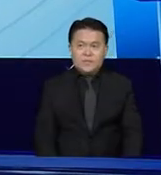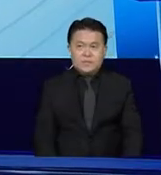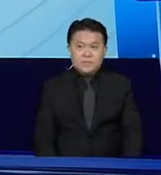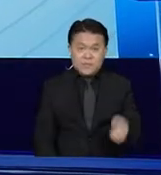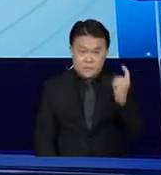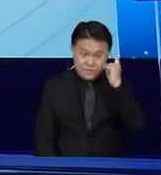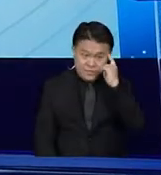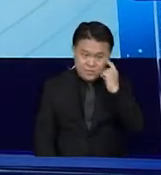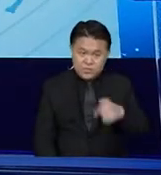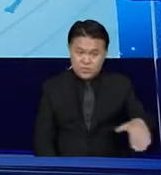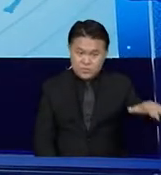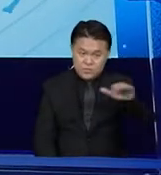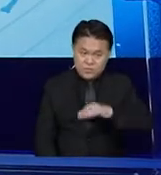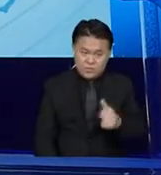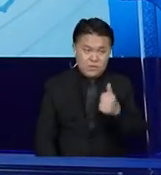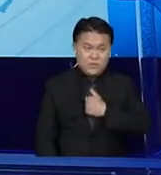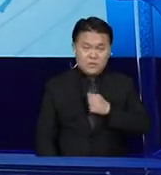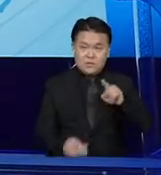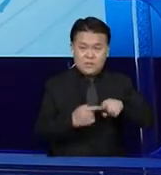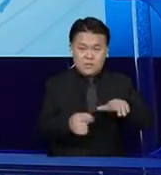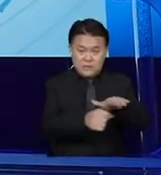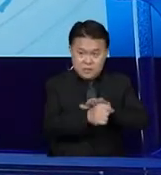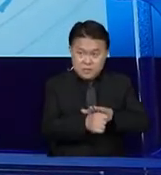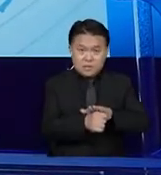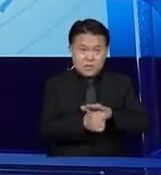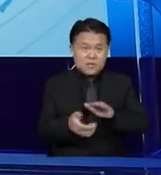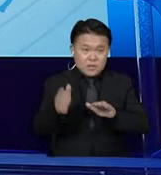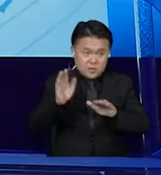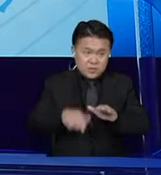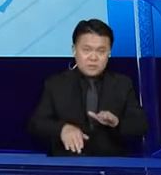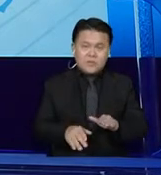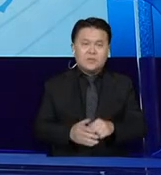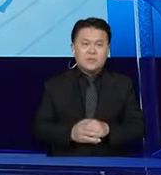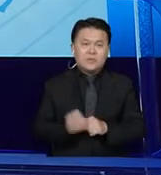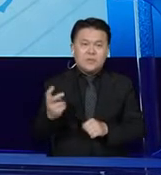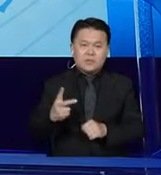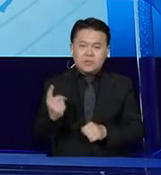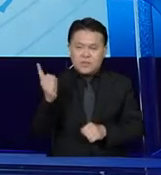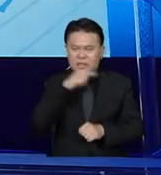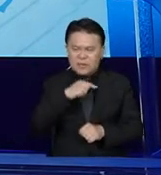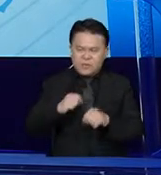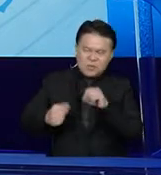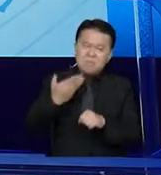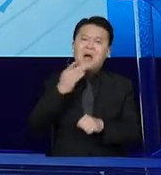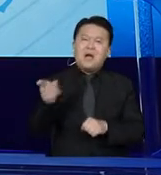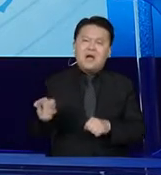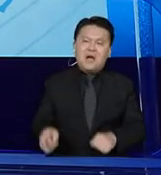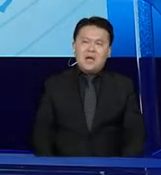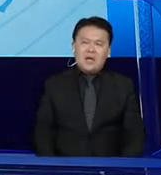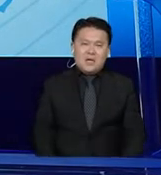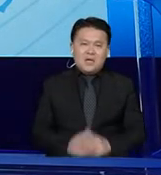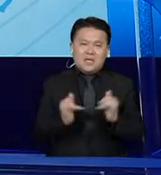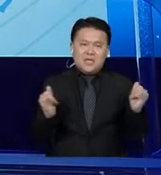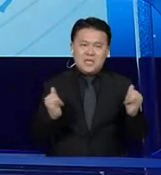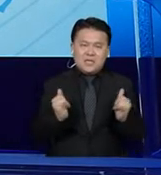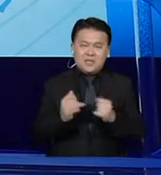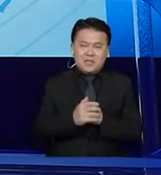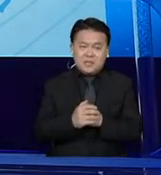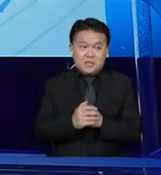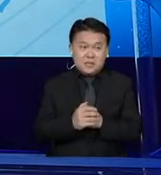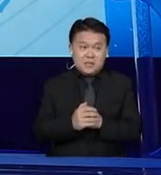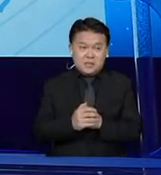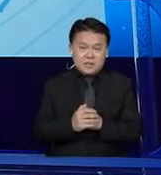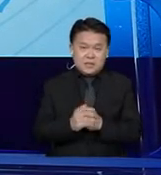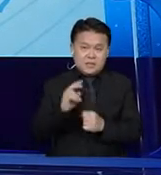identities so much that we are capable of so much cruelty. You can see this universal nature in the pattern of genocide that has been